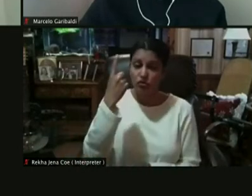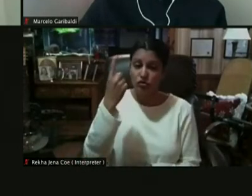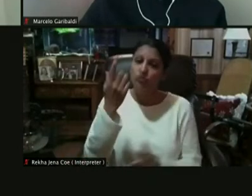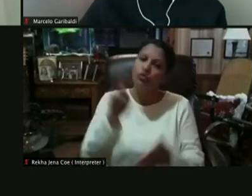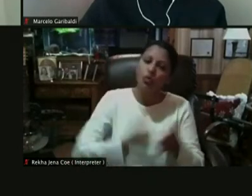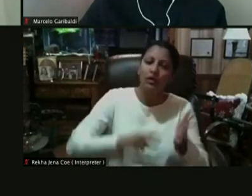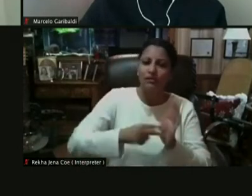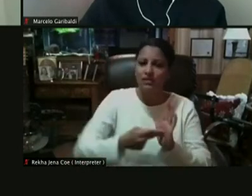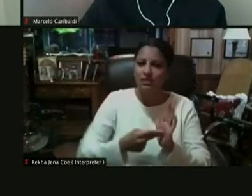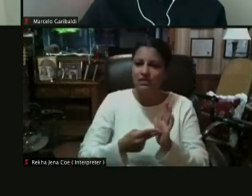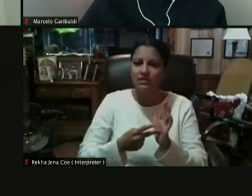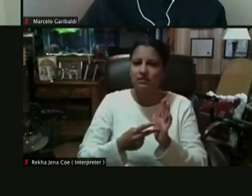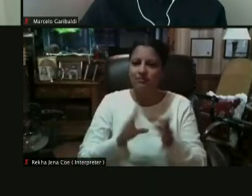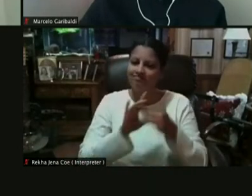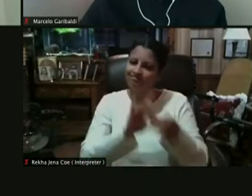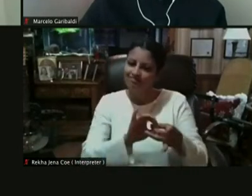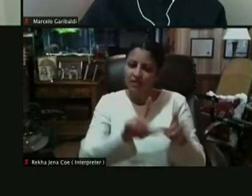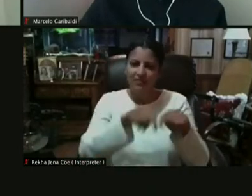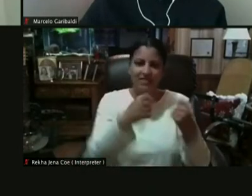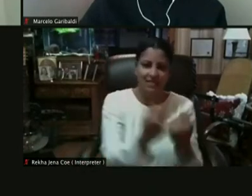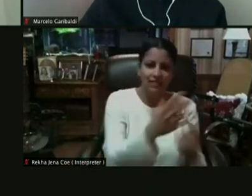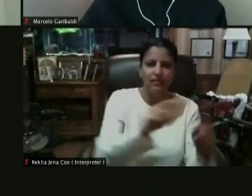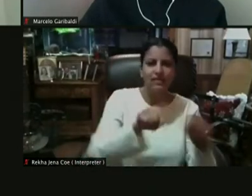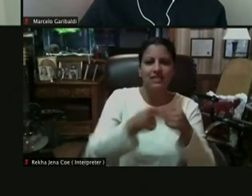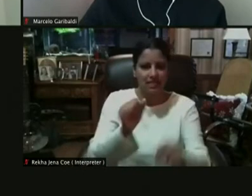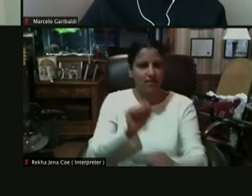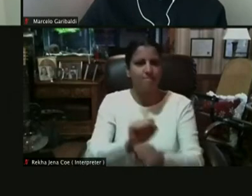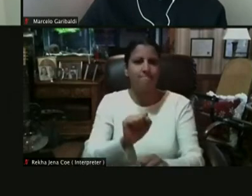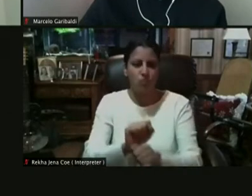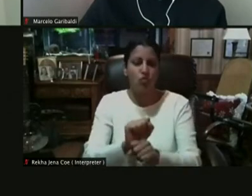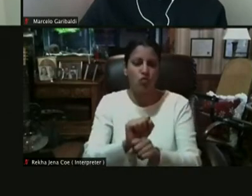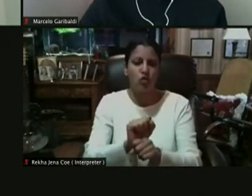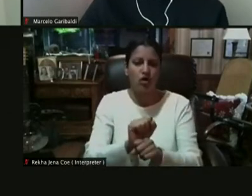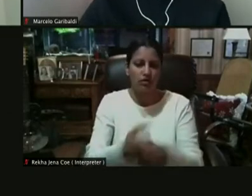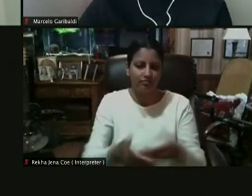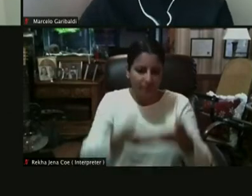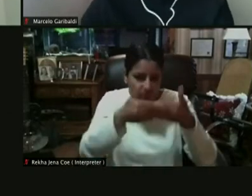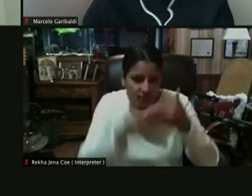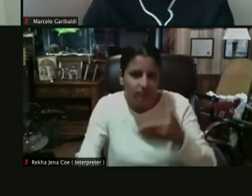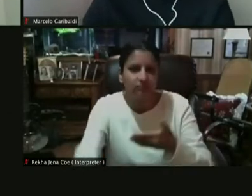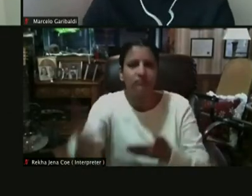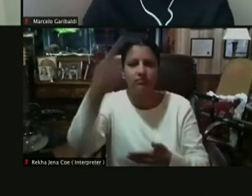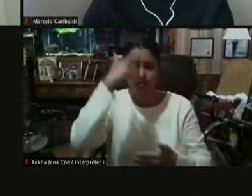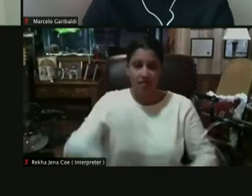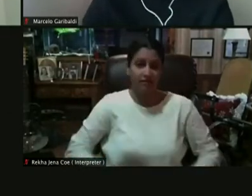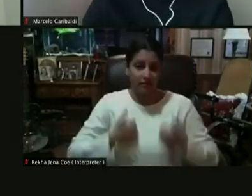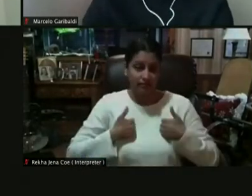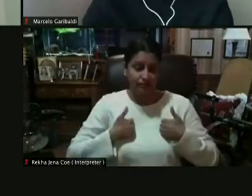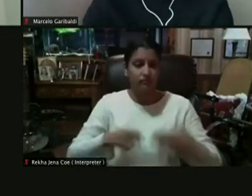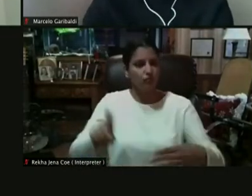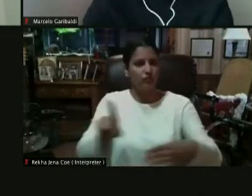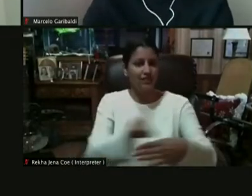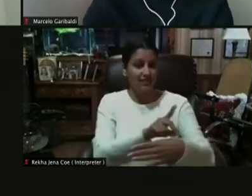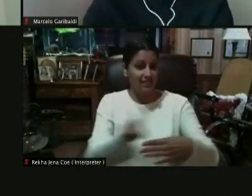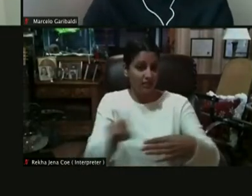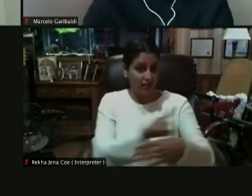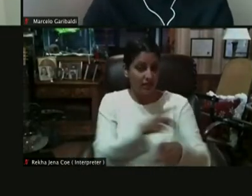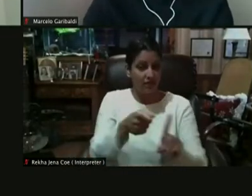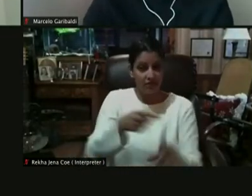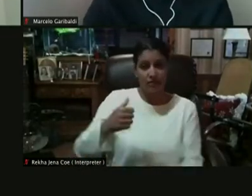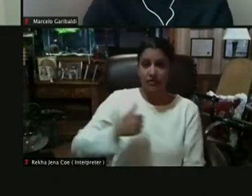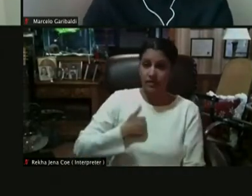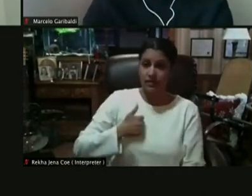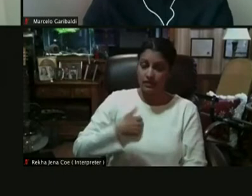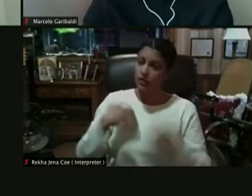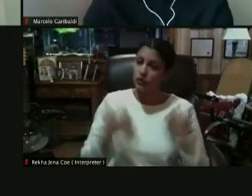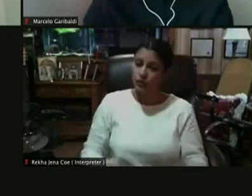and what teamwork really meant. And that has carried through for the rest of my life. So the discipline you take with you from that carries